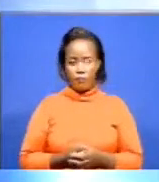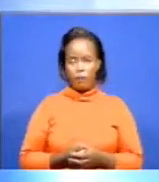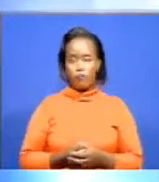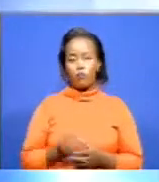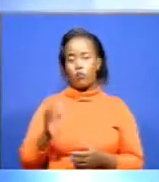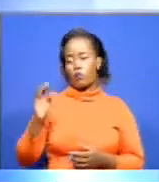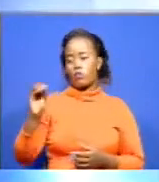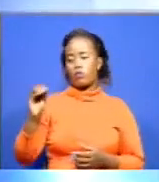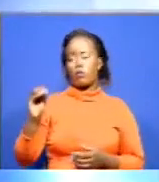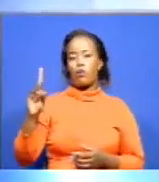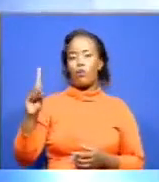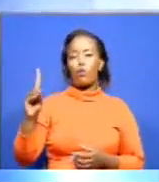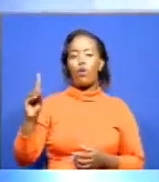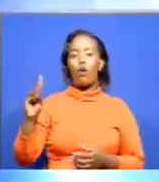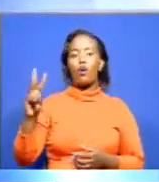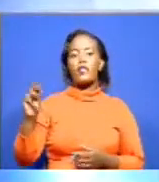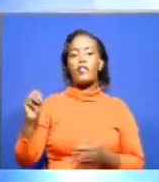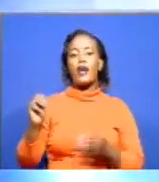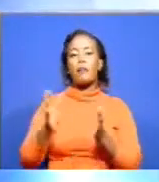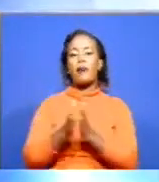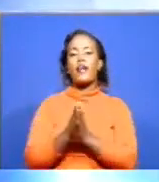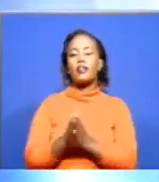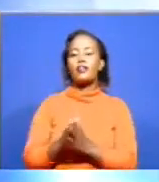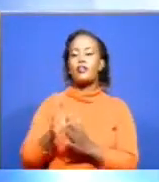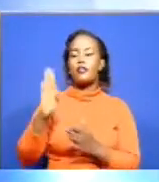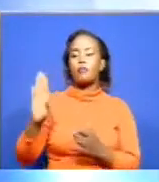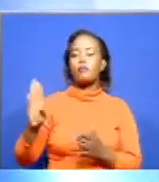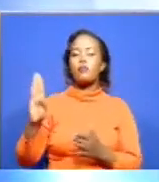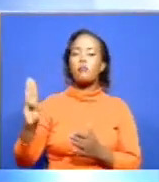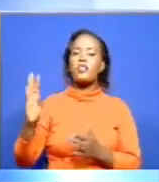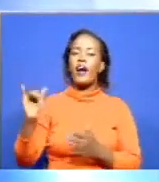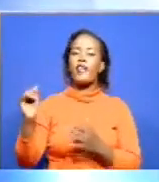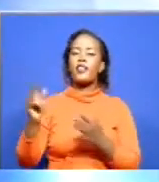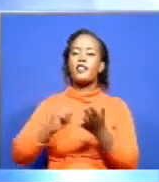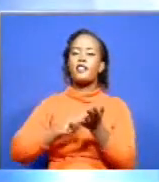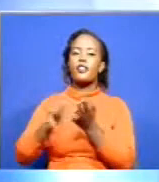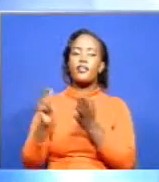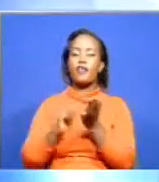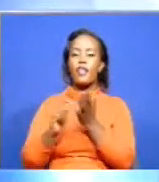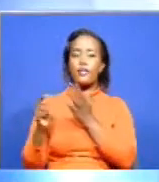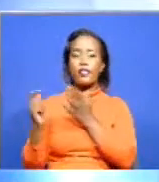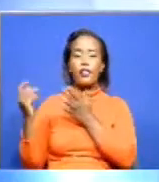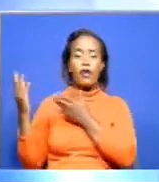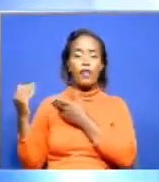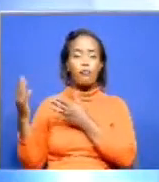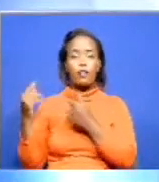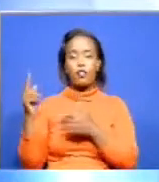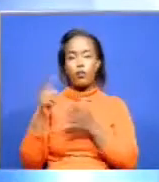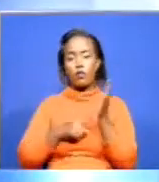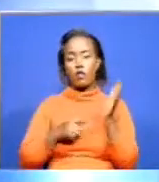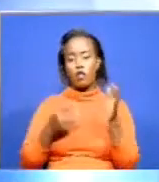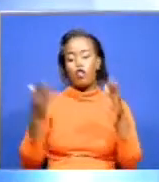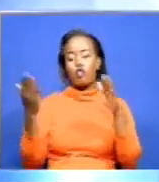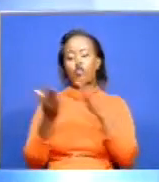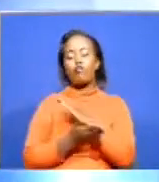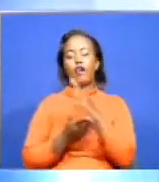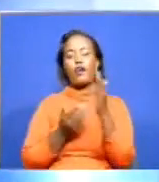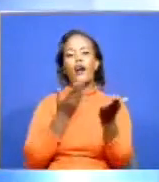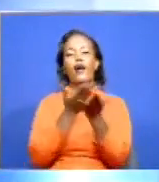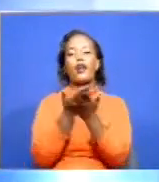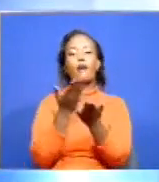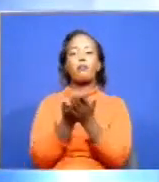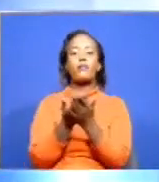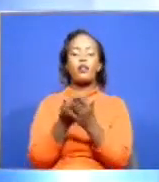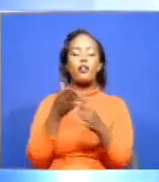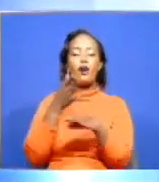Orange Democratic Movement and the Building Bridges Initiative Secretariat is expected to file an appeal against last week's High Court